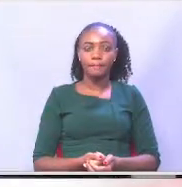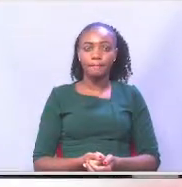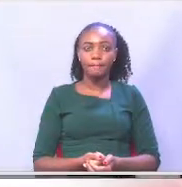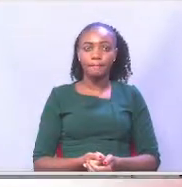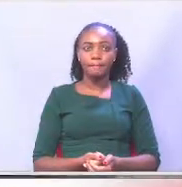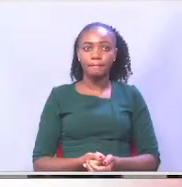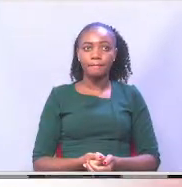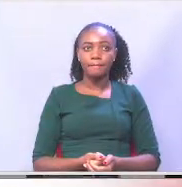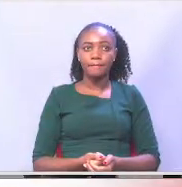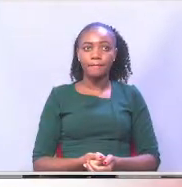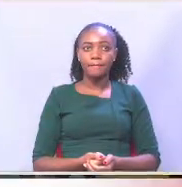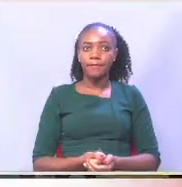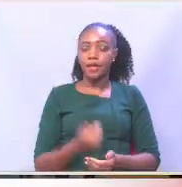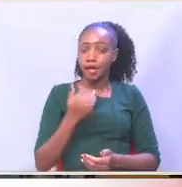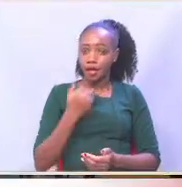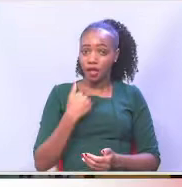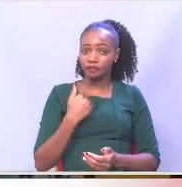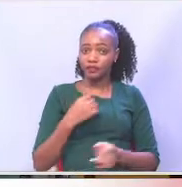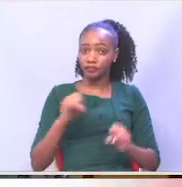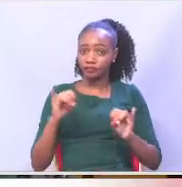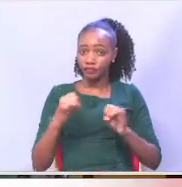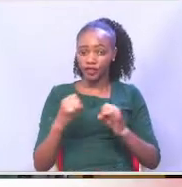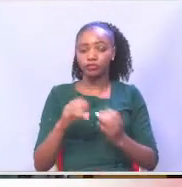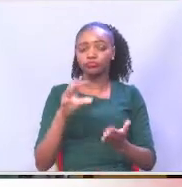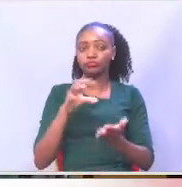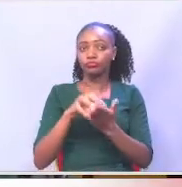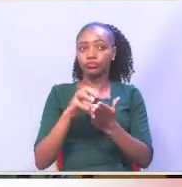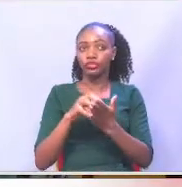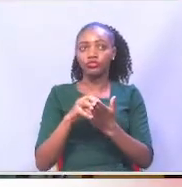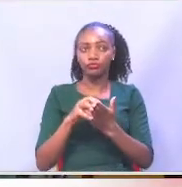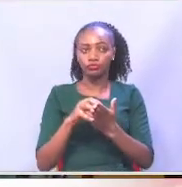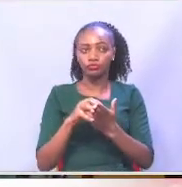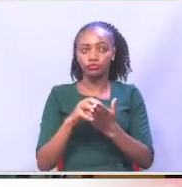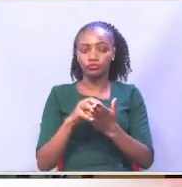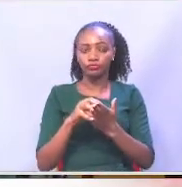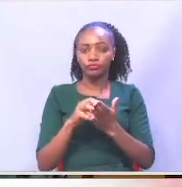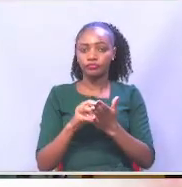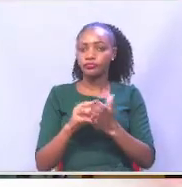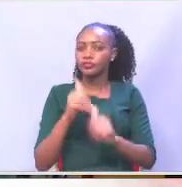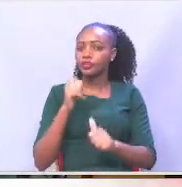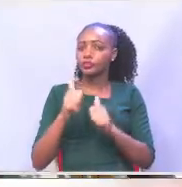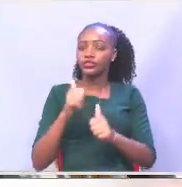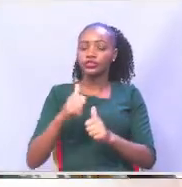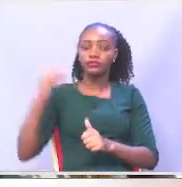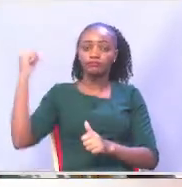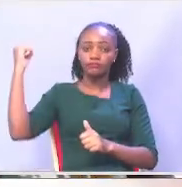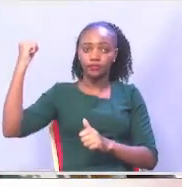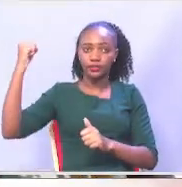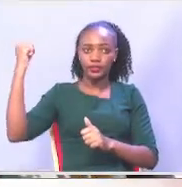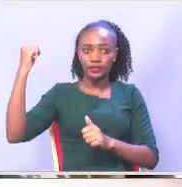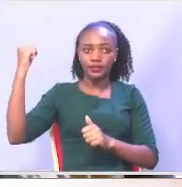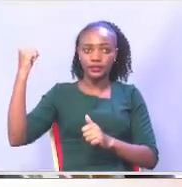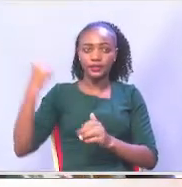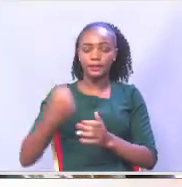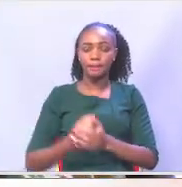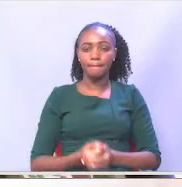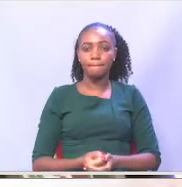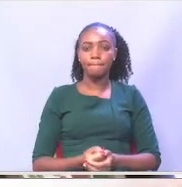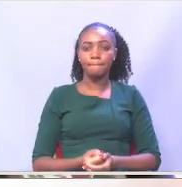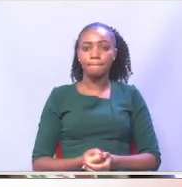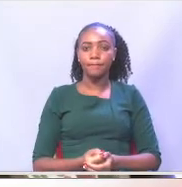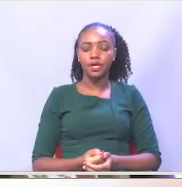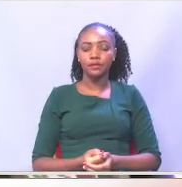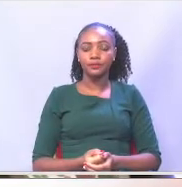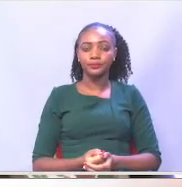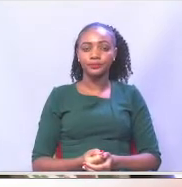Ushering in a new chapter in his life, one that is too familiar with, as the man tasked with keeping wayward politicians in